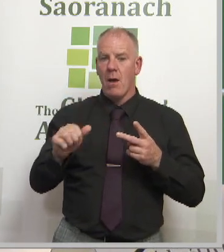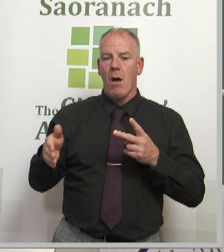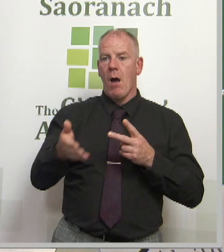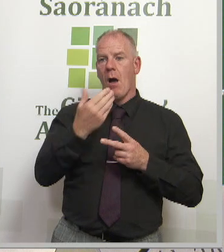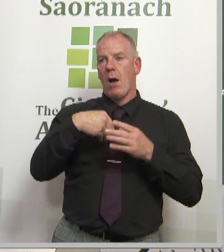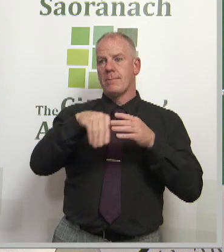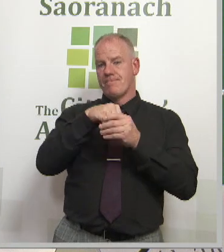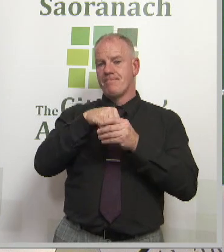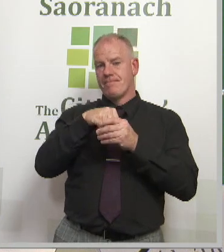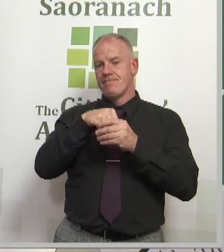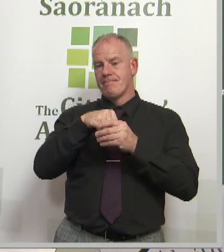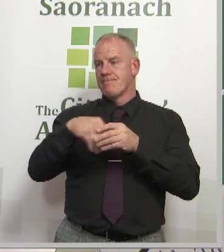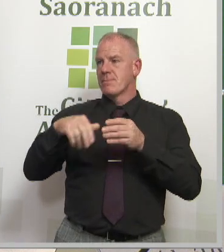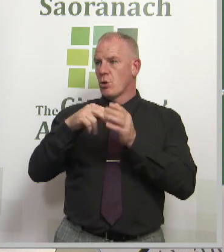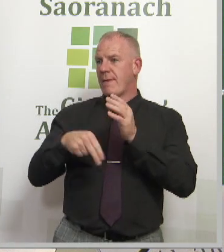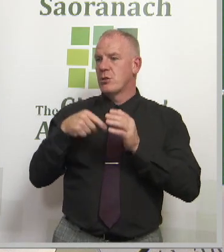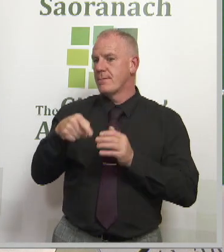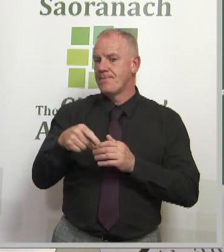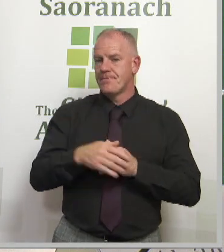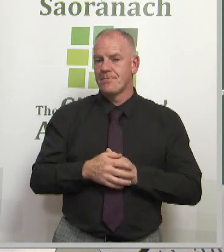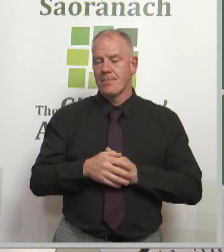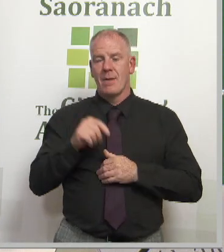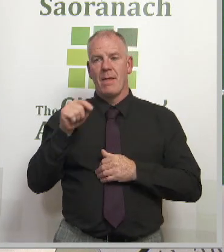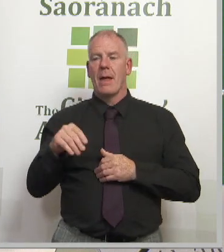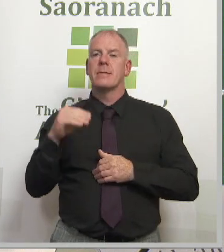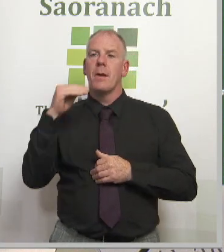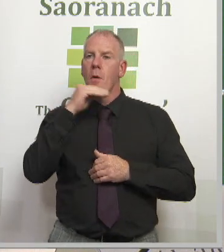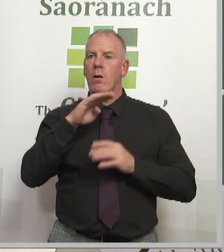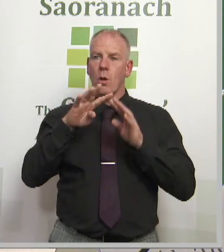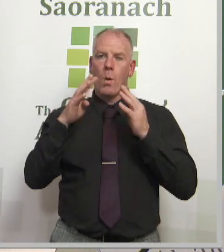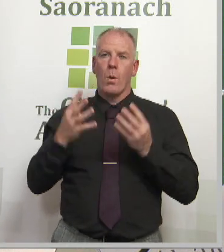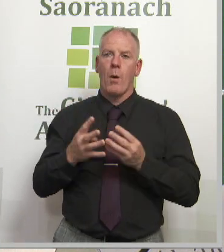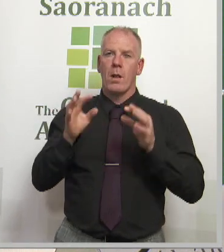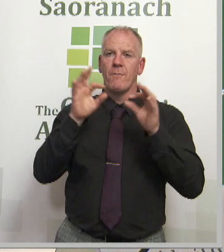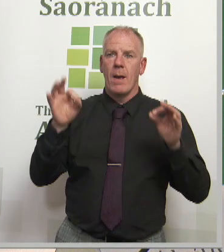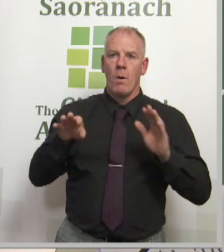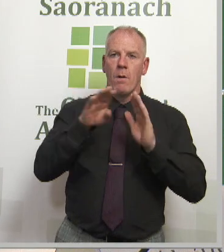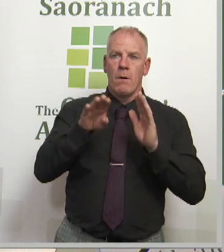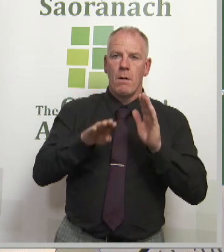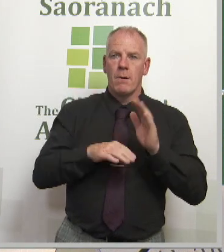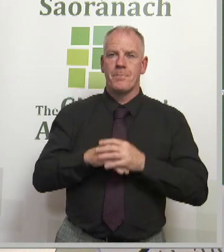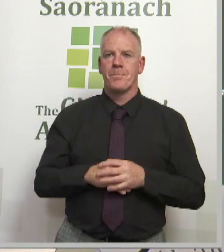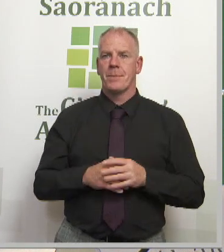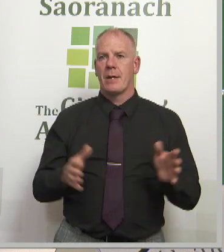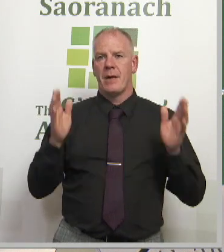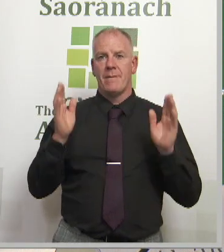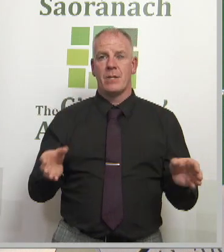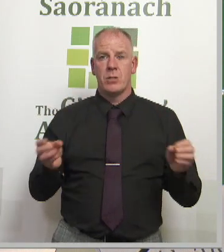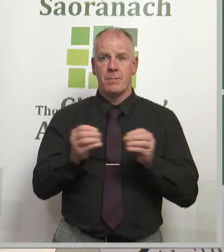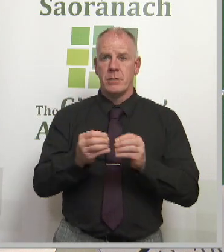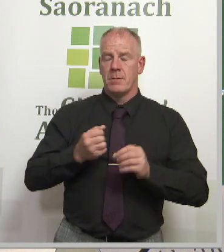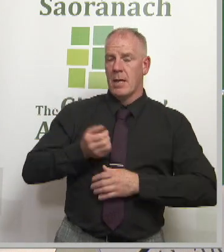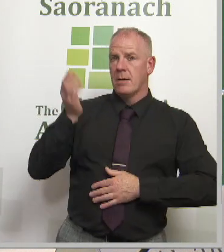party to this convention, which is the key global framework. And as I mentioned in my